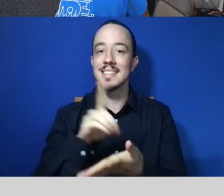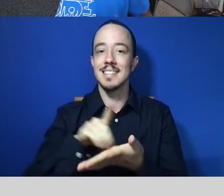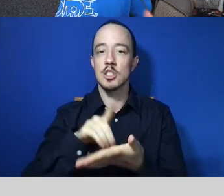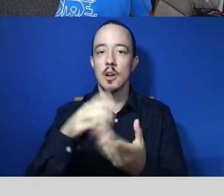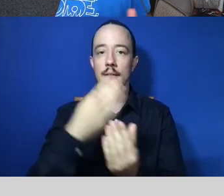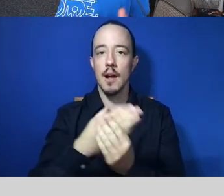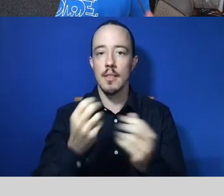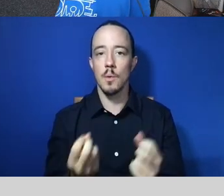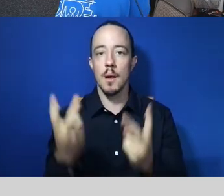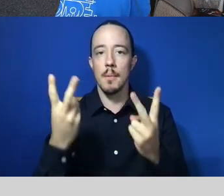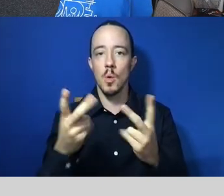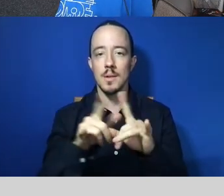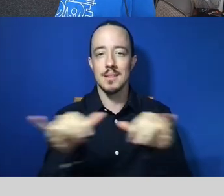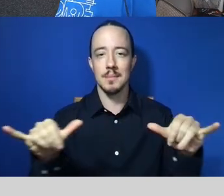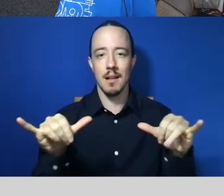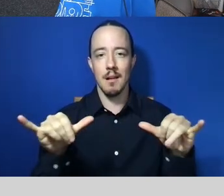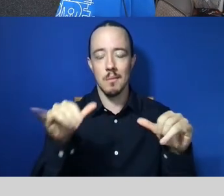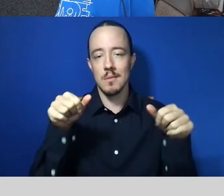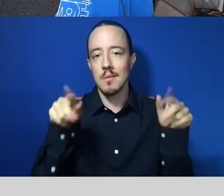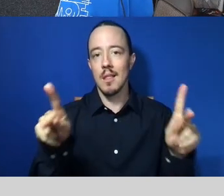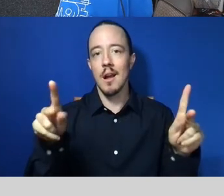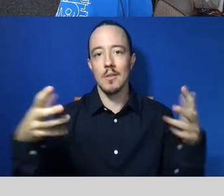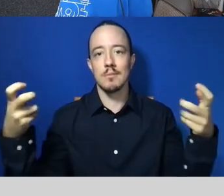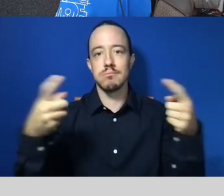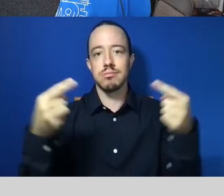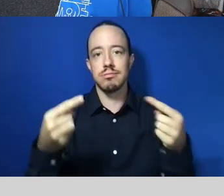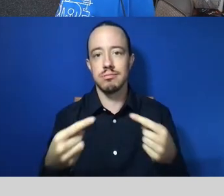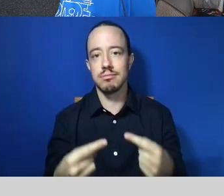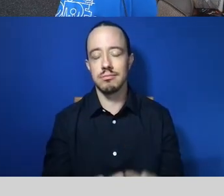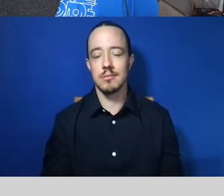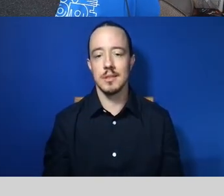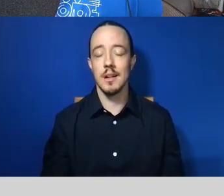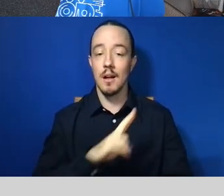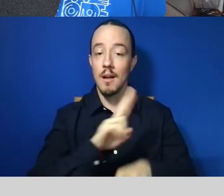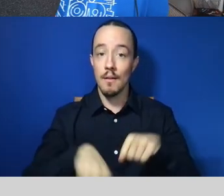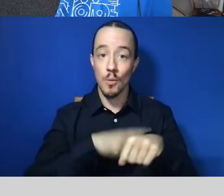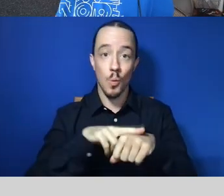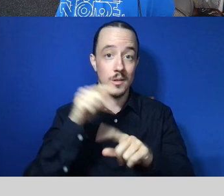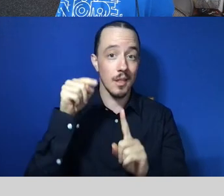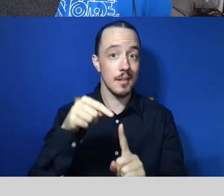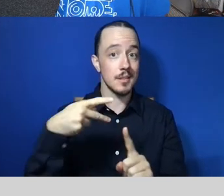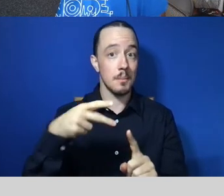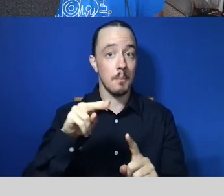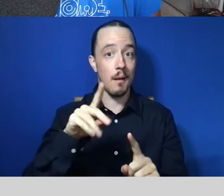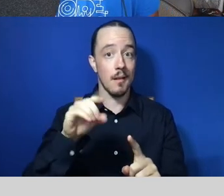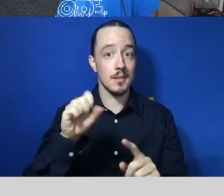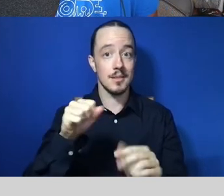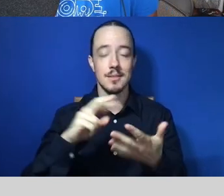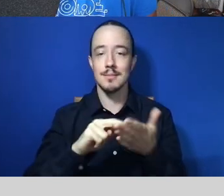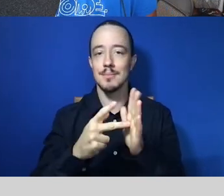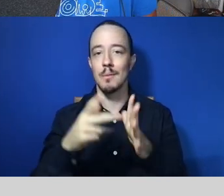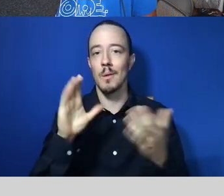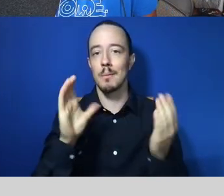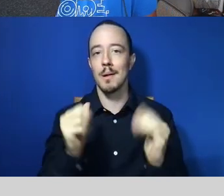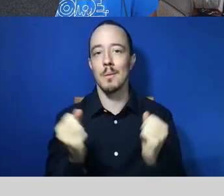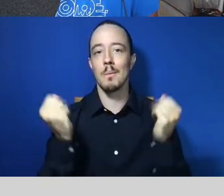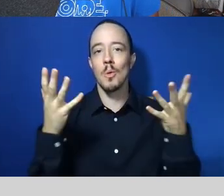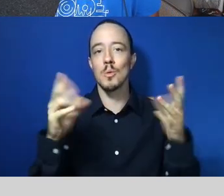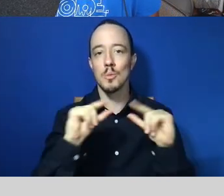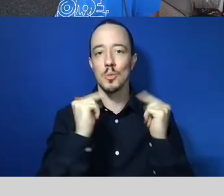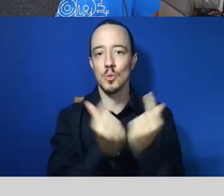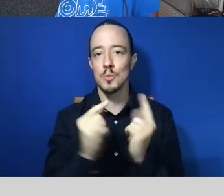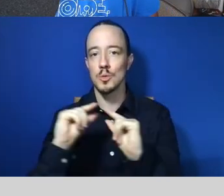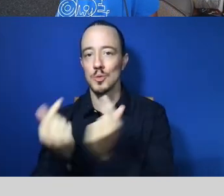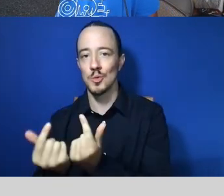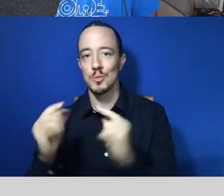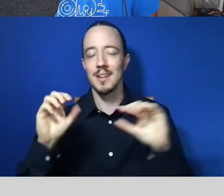dictionary file that we had that we uploaded, and that gave us the ability to do that. And of course, with this being pandas, we can even do